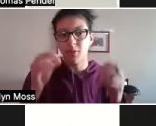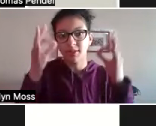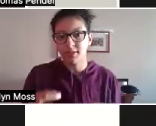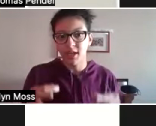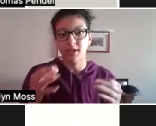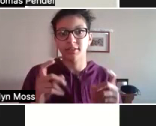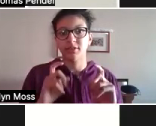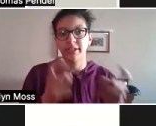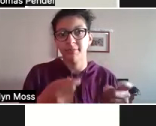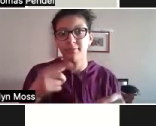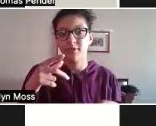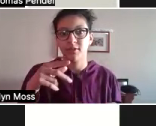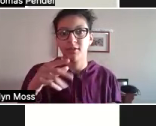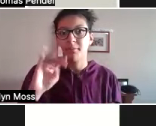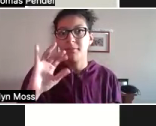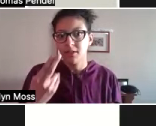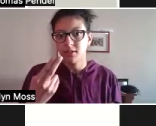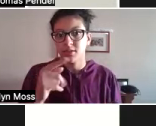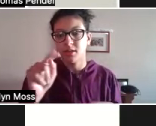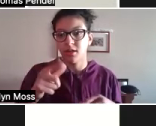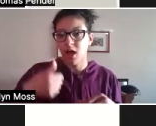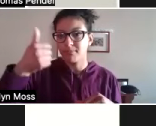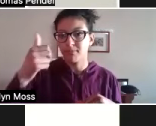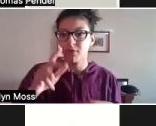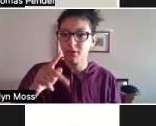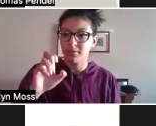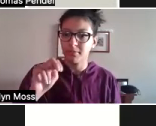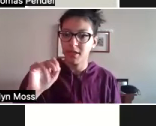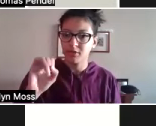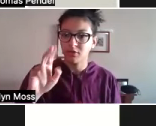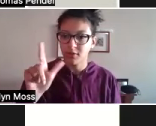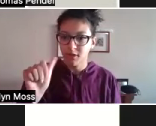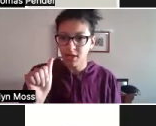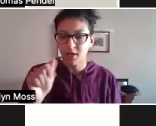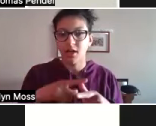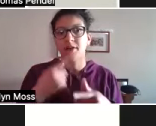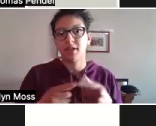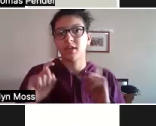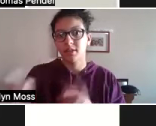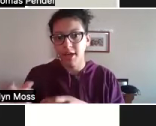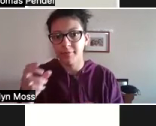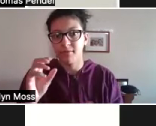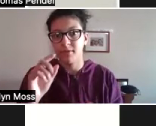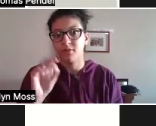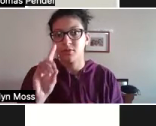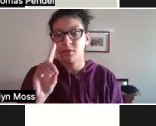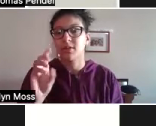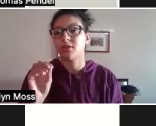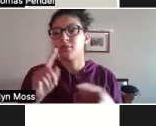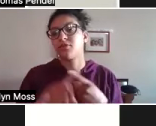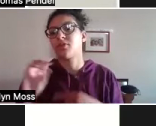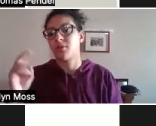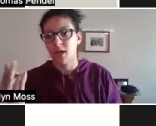And but because they didn't want a war, they gave Michigan the northern part, and then